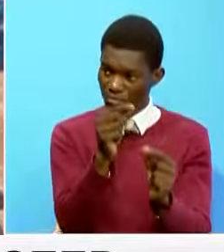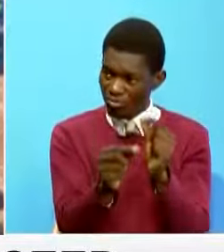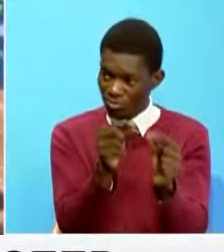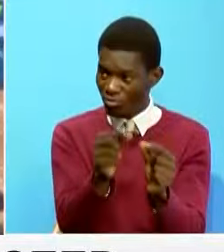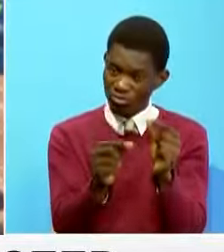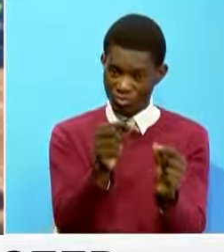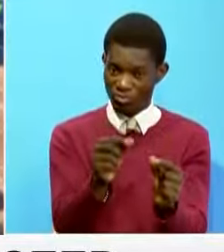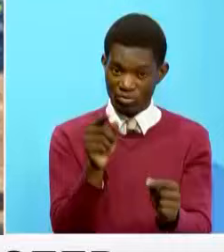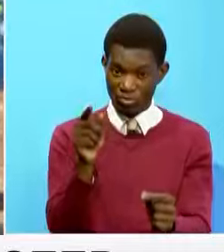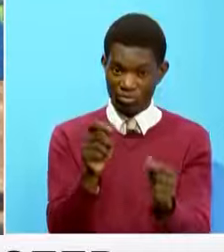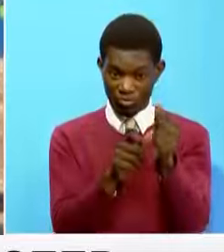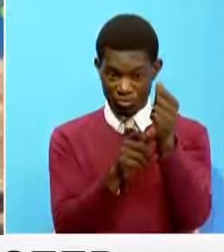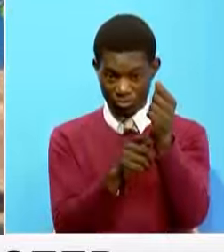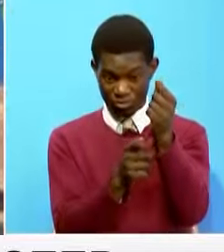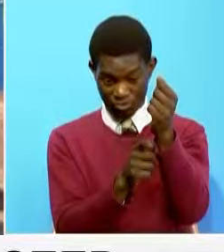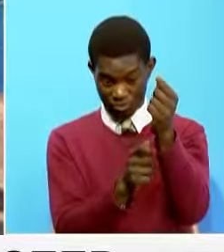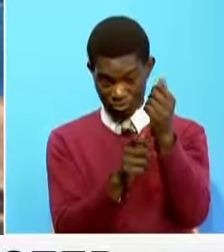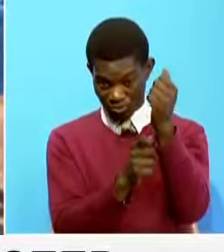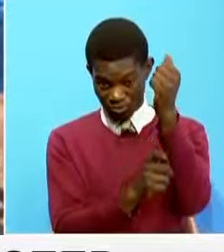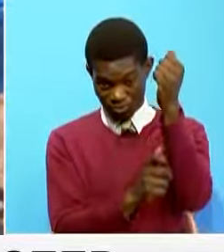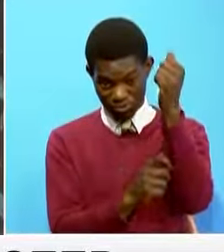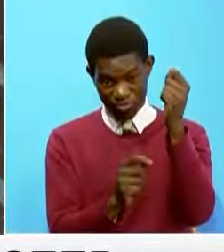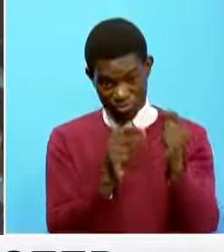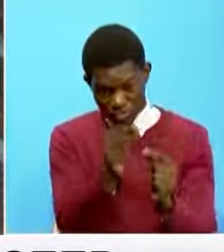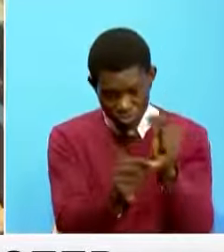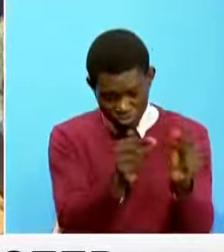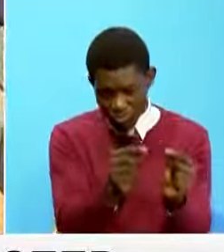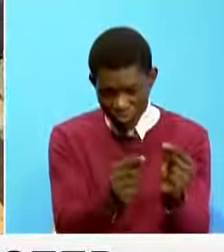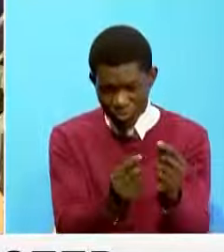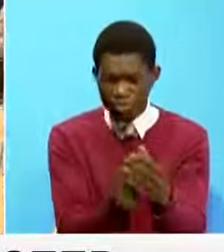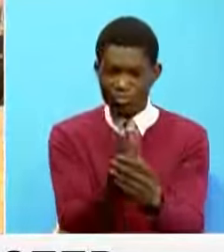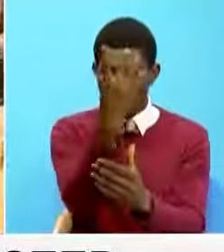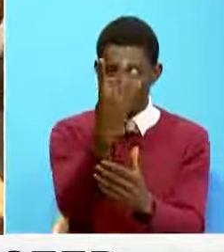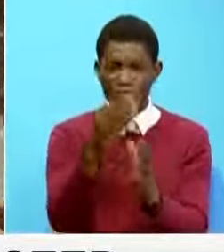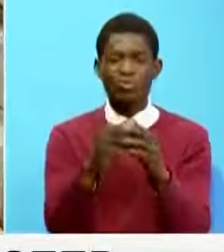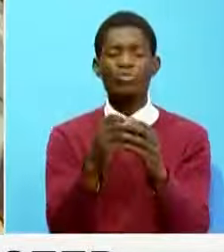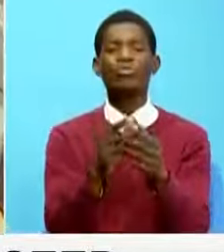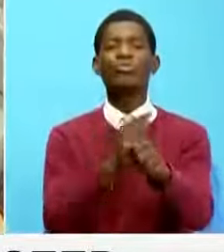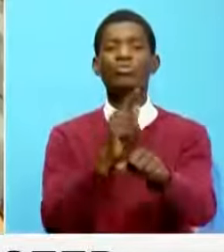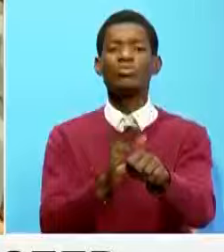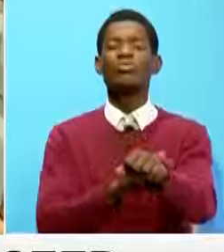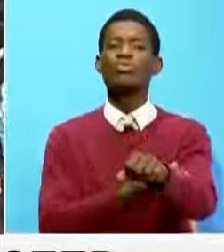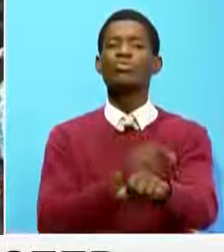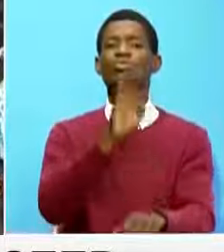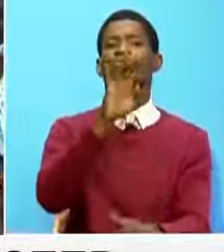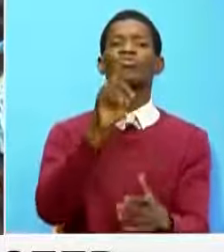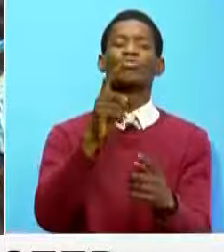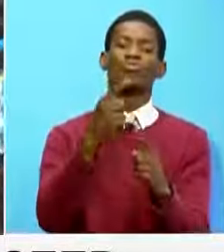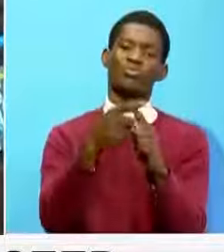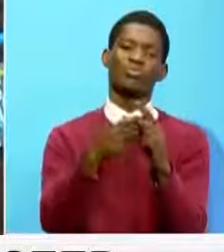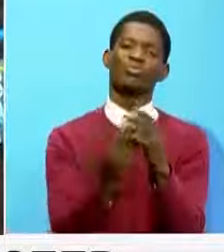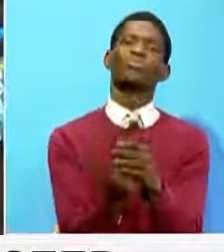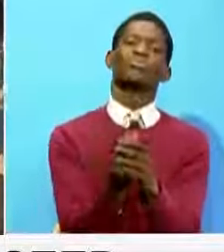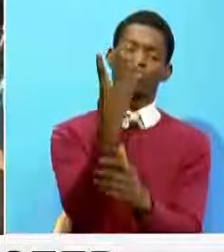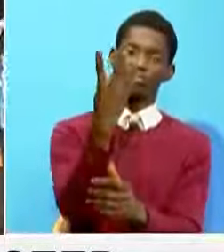being distributed to farmers matures in 4 months. Provincial Assistant Secretary Clement Chilembo graced the